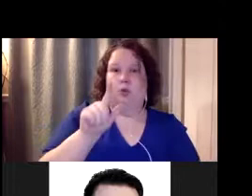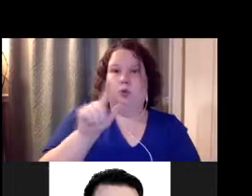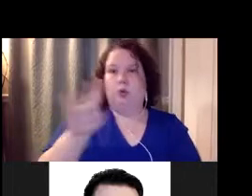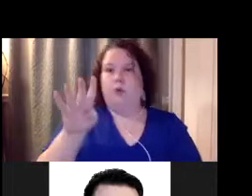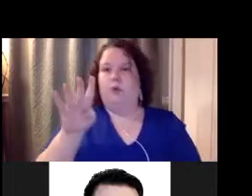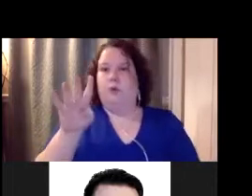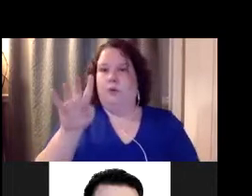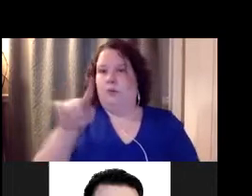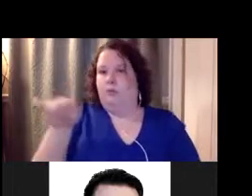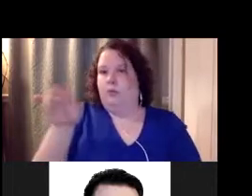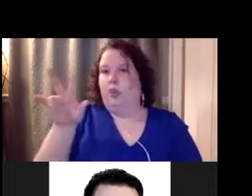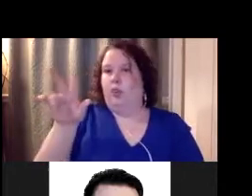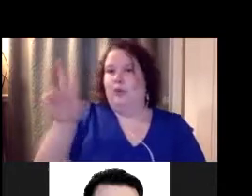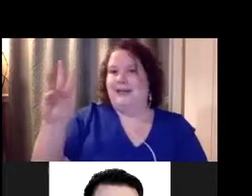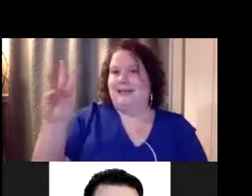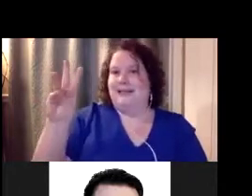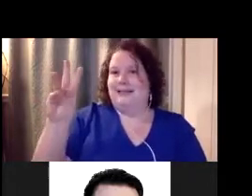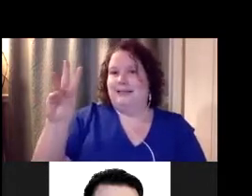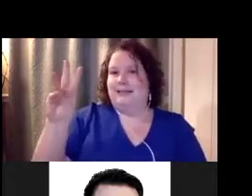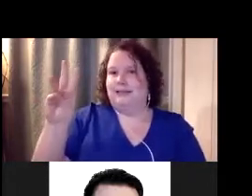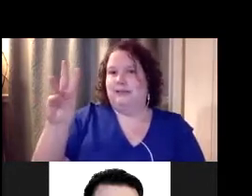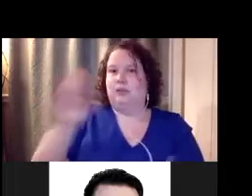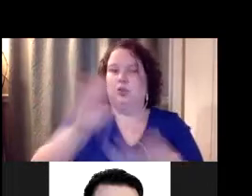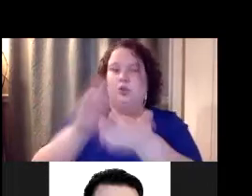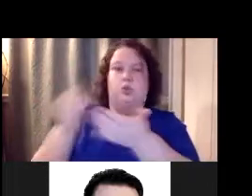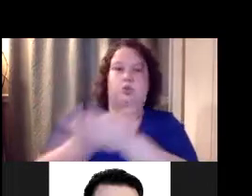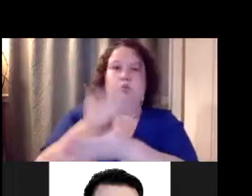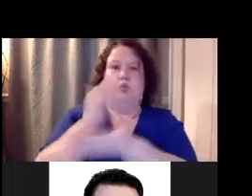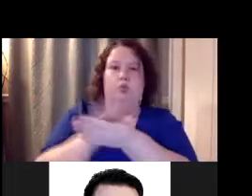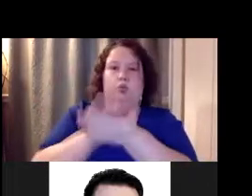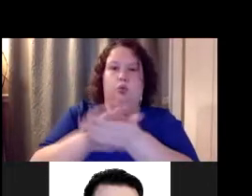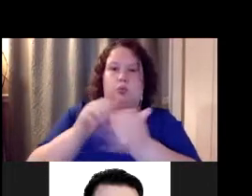surge in enrollment to continue.